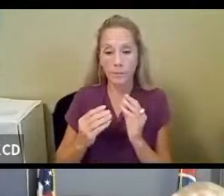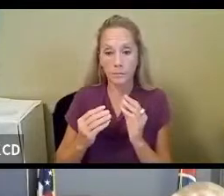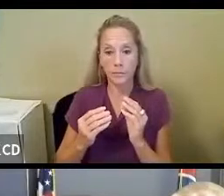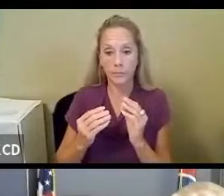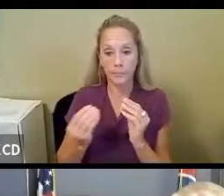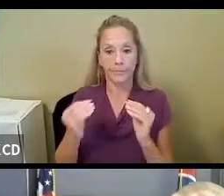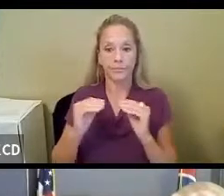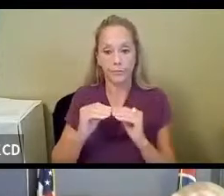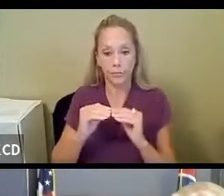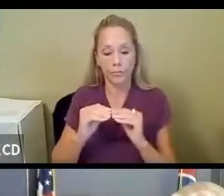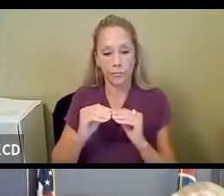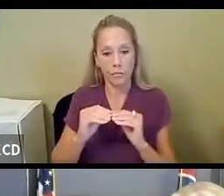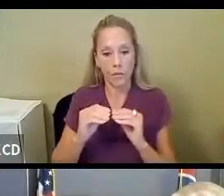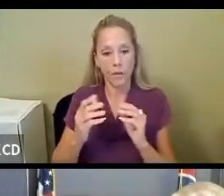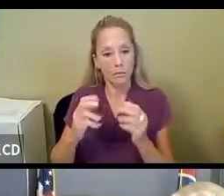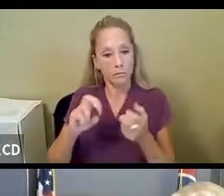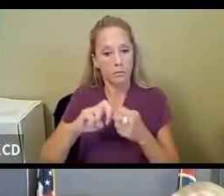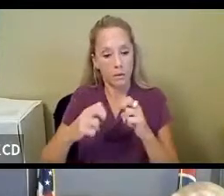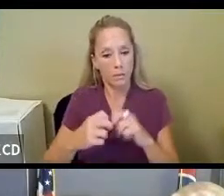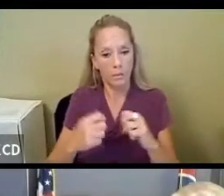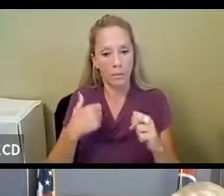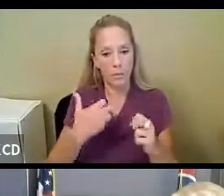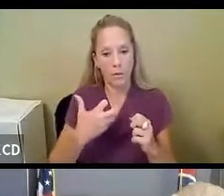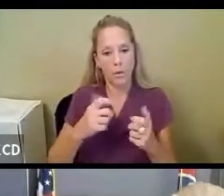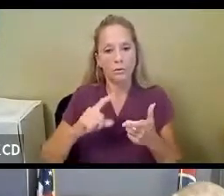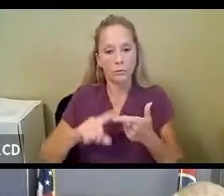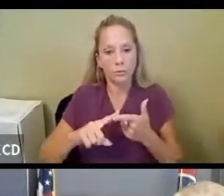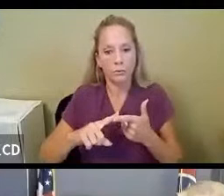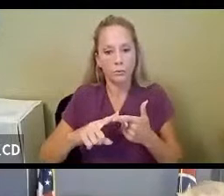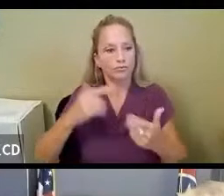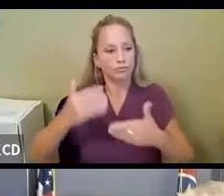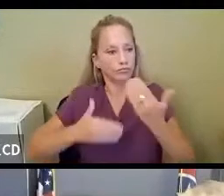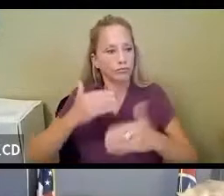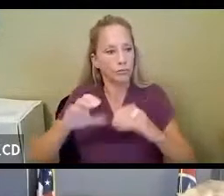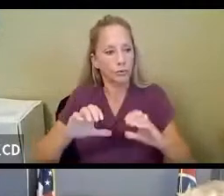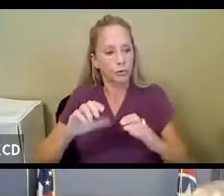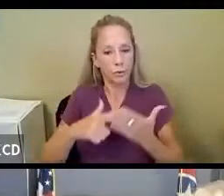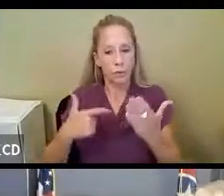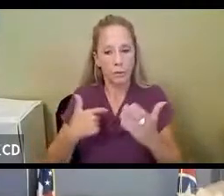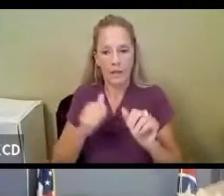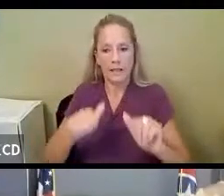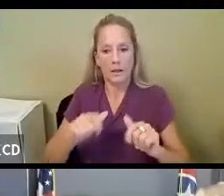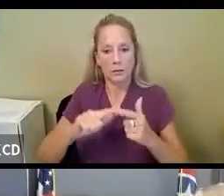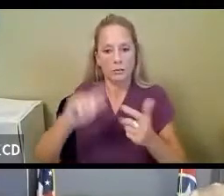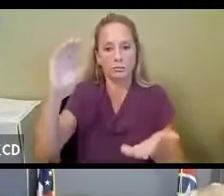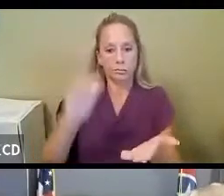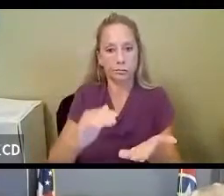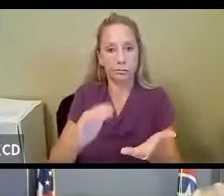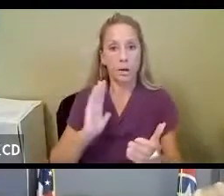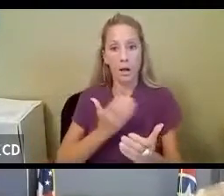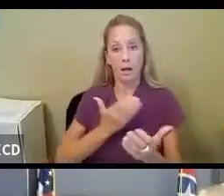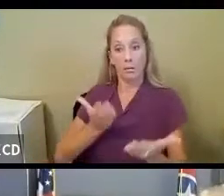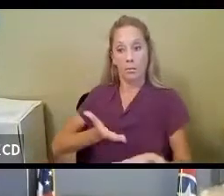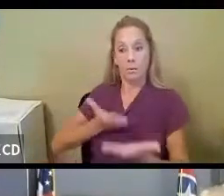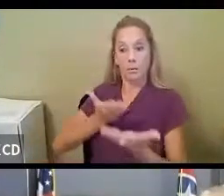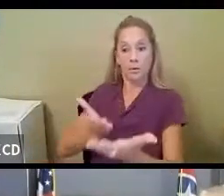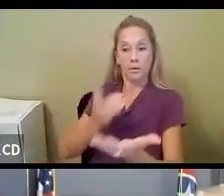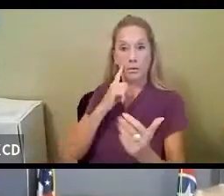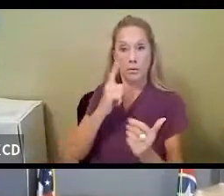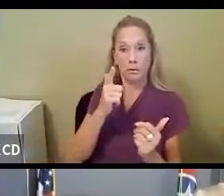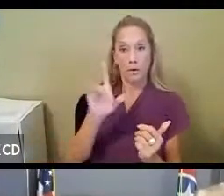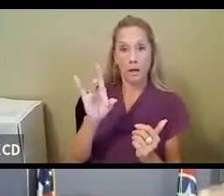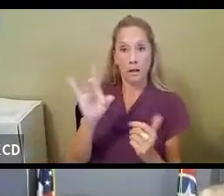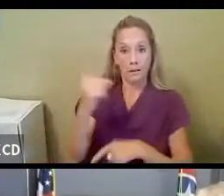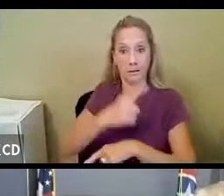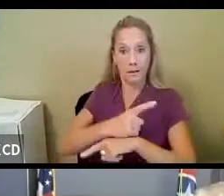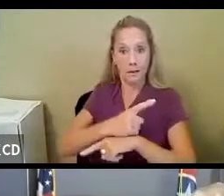things off, and we want to do it for a defined period of time. This proposal is for 28 days. So that would mean if it works